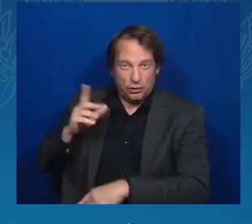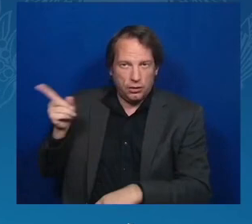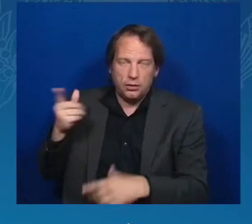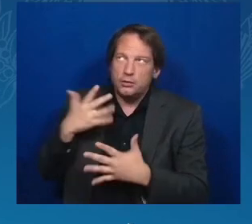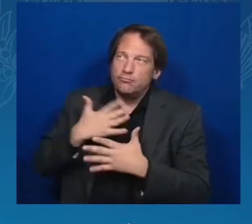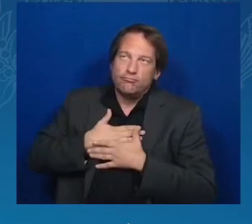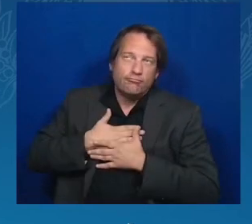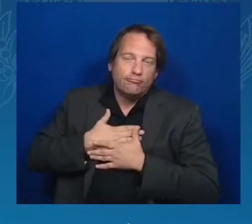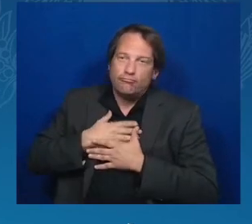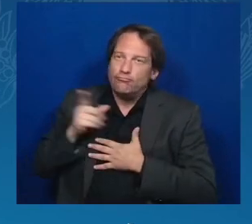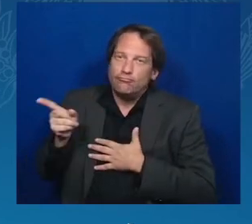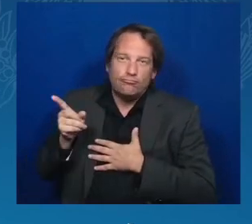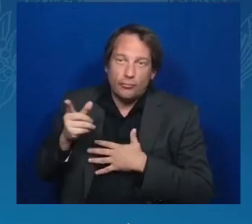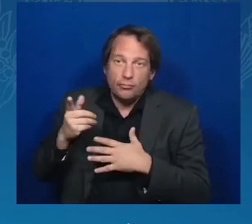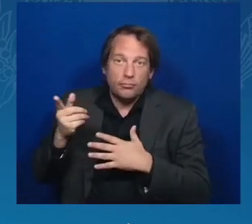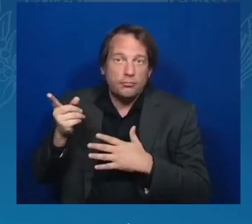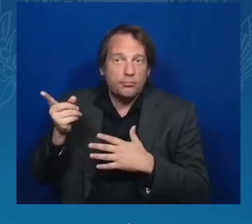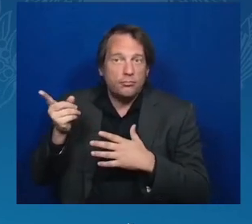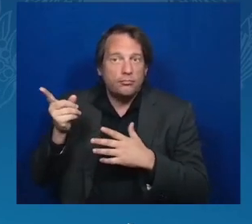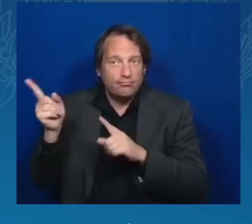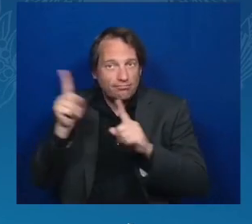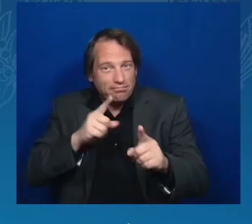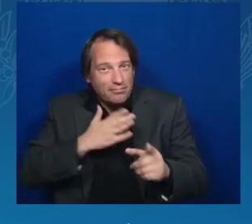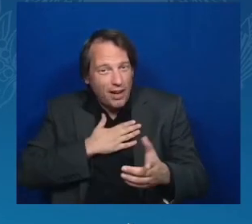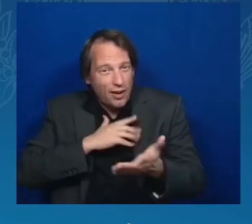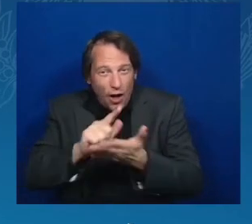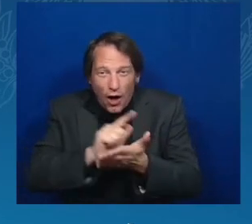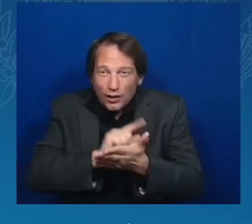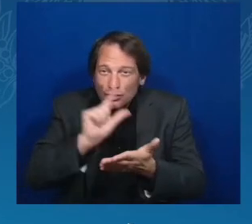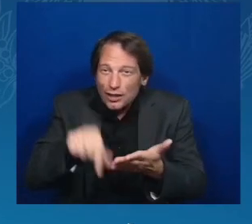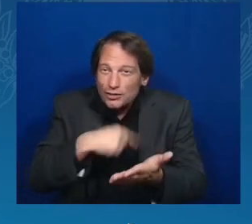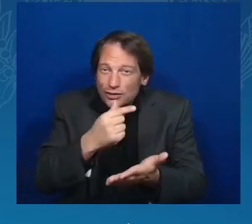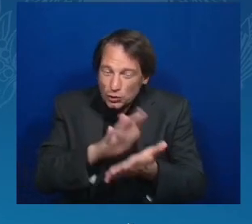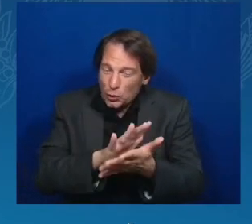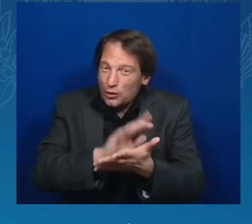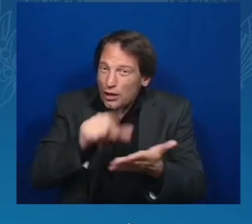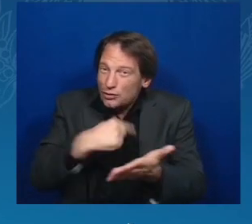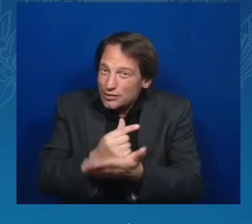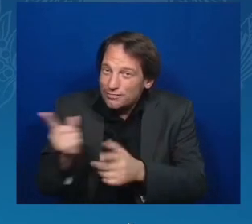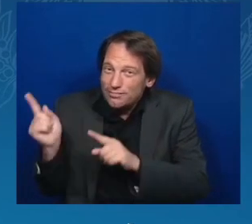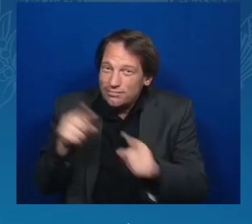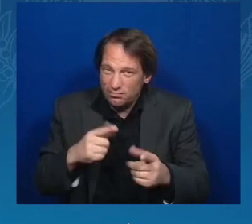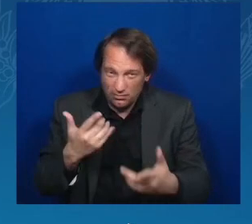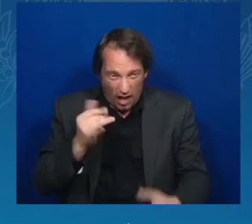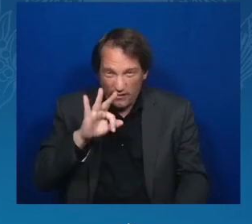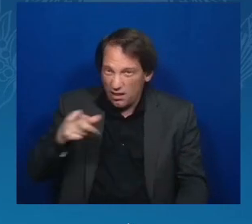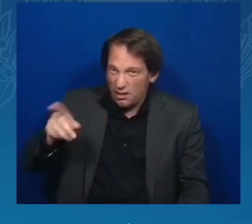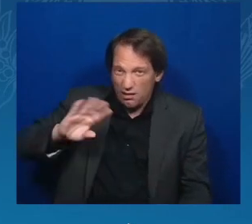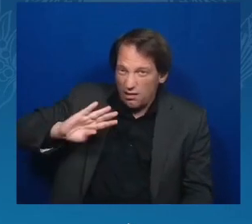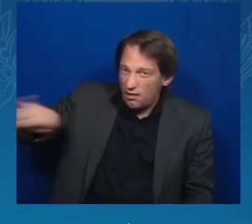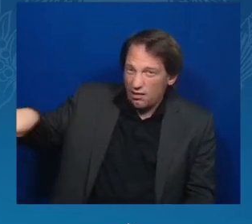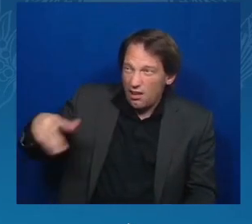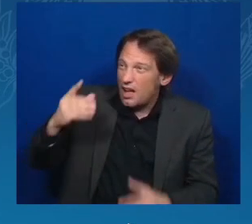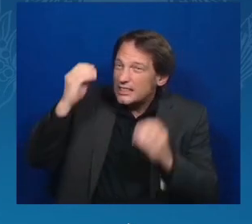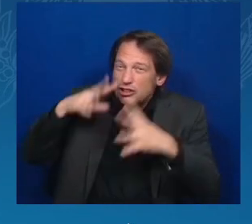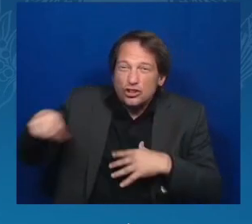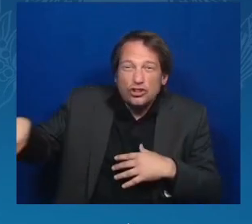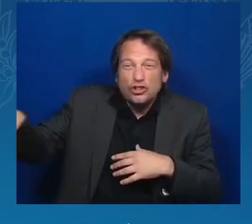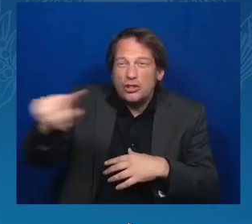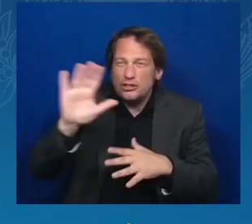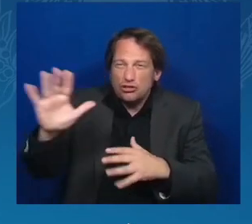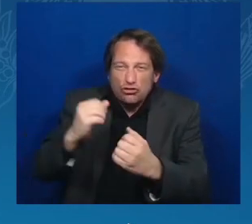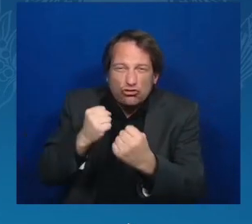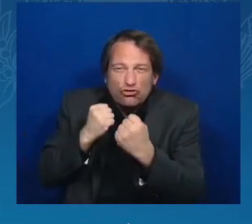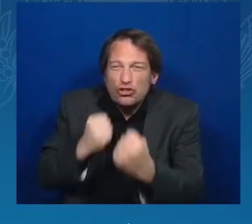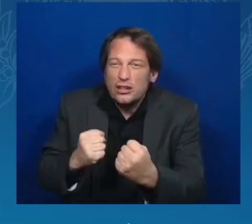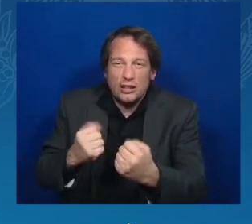and, of course, the family in which I was raised. School nurses, nurse's office. Many of us